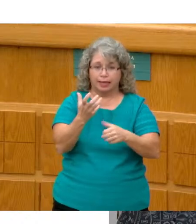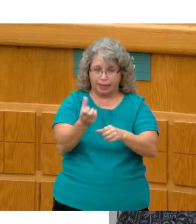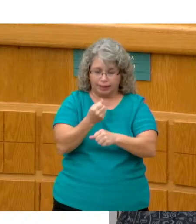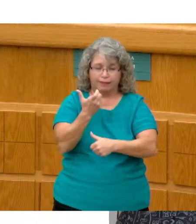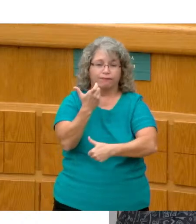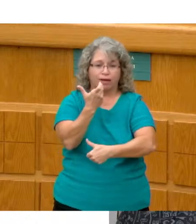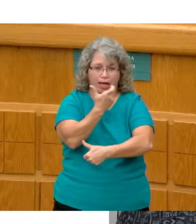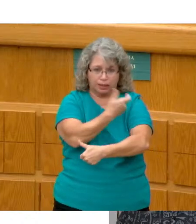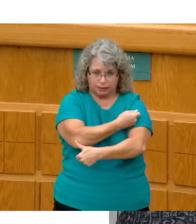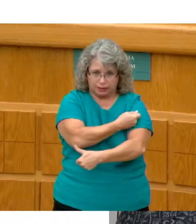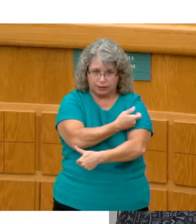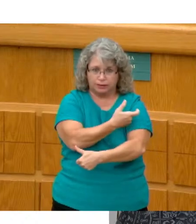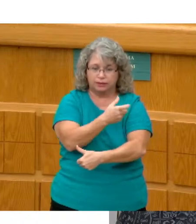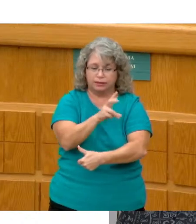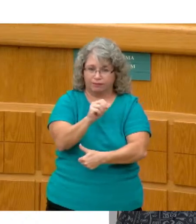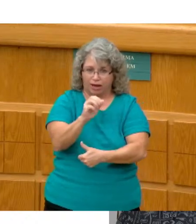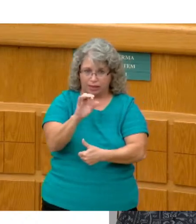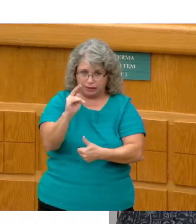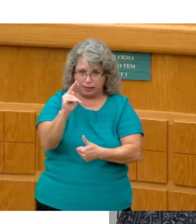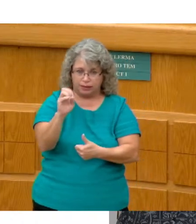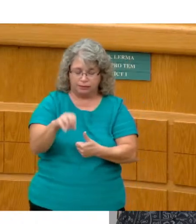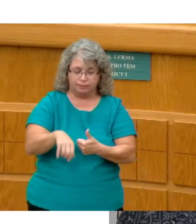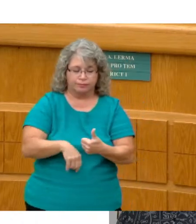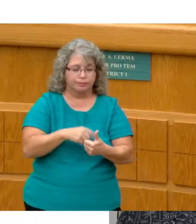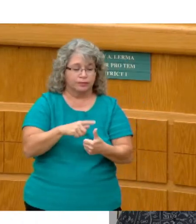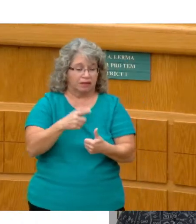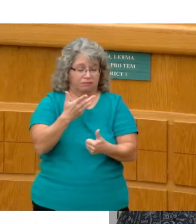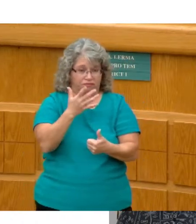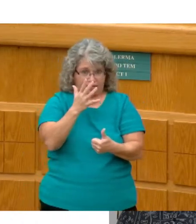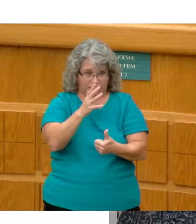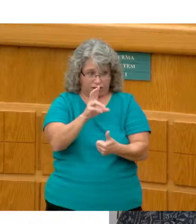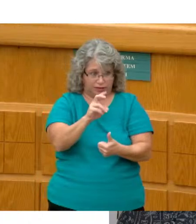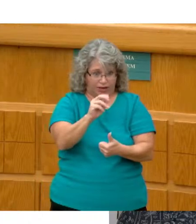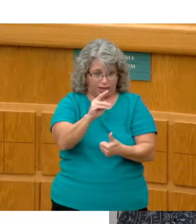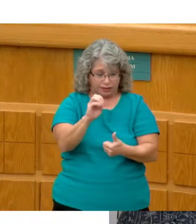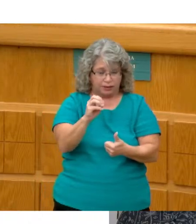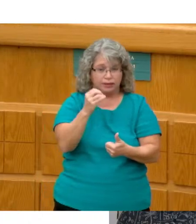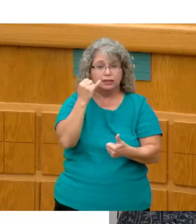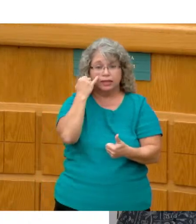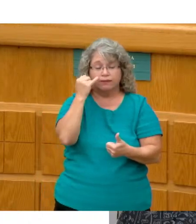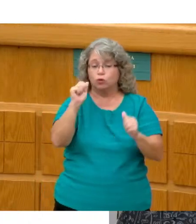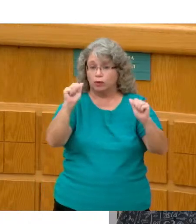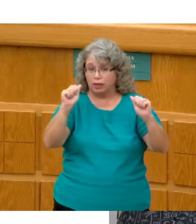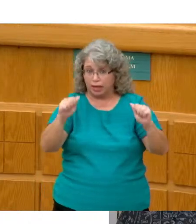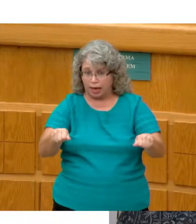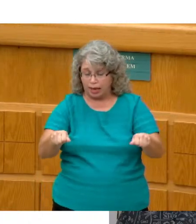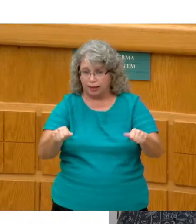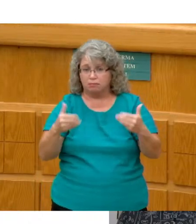vaccine. If you're already vaccinated and you're eligible, get the booster shot.